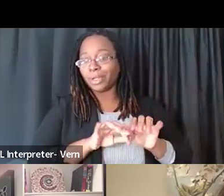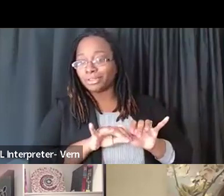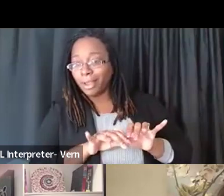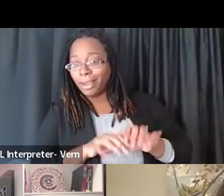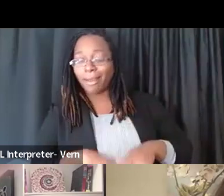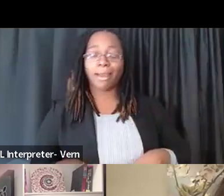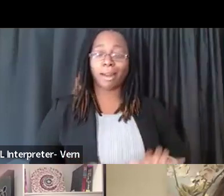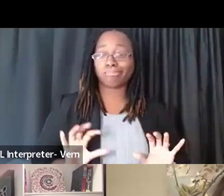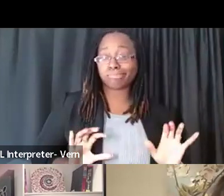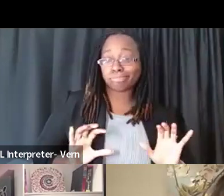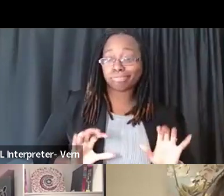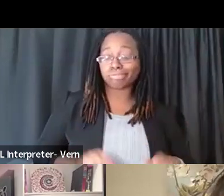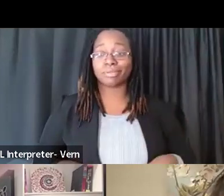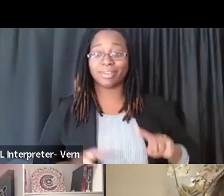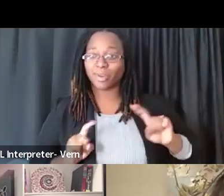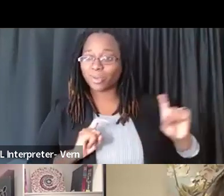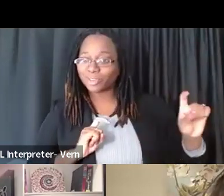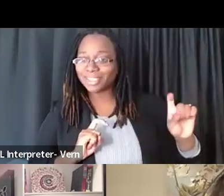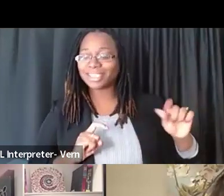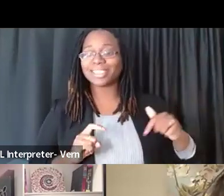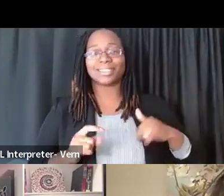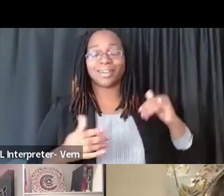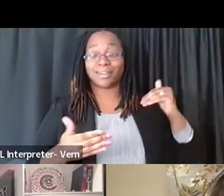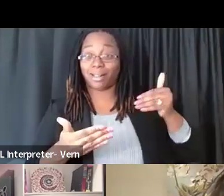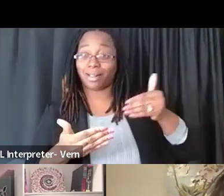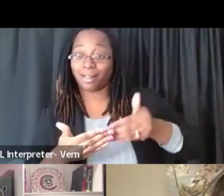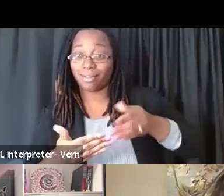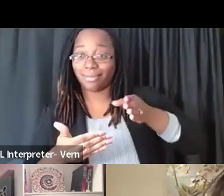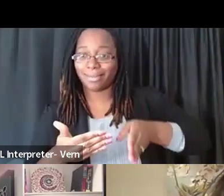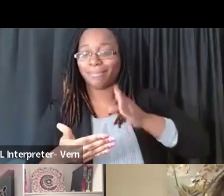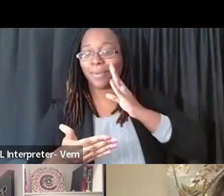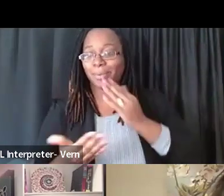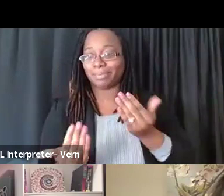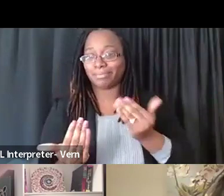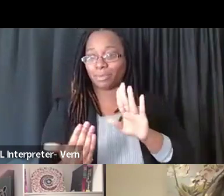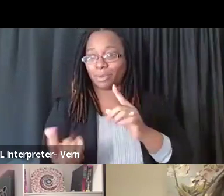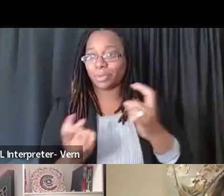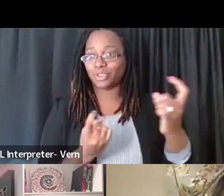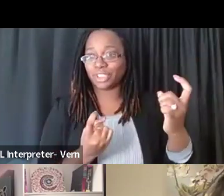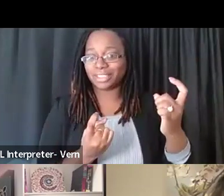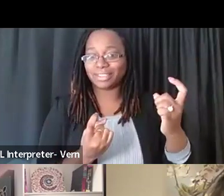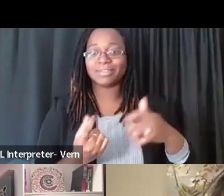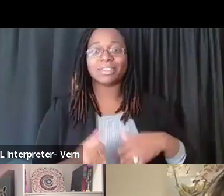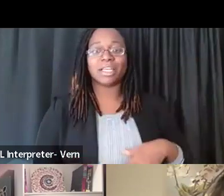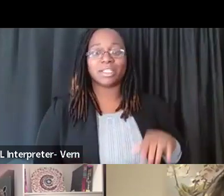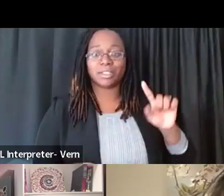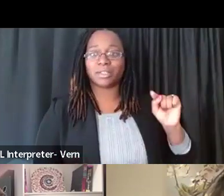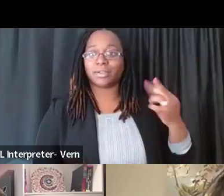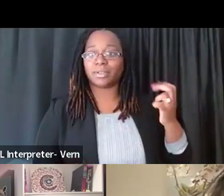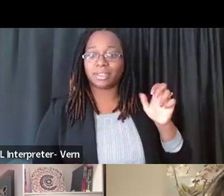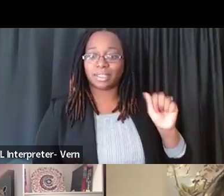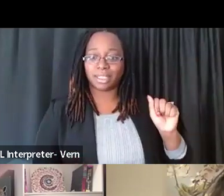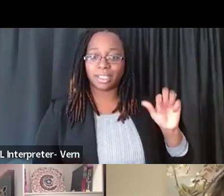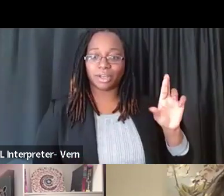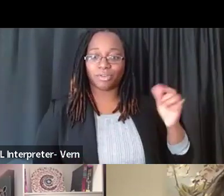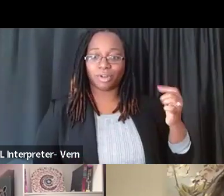taking questions and comments towards the end. Okay, and Thea Rogers will put the link into the external